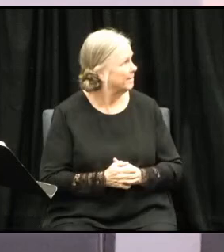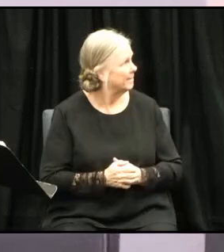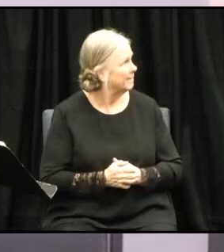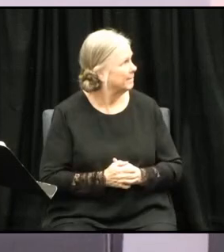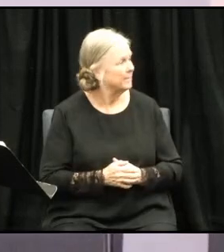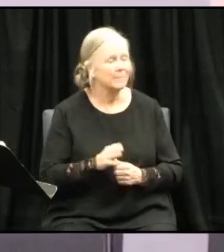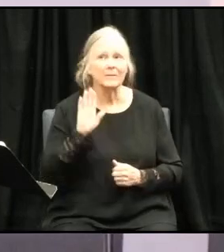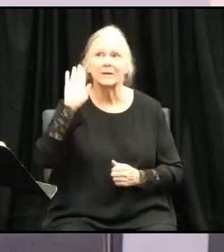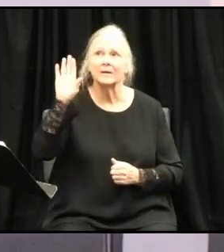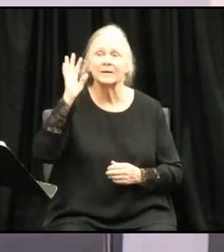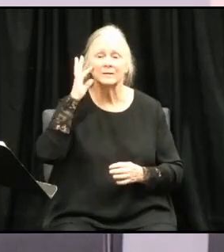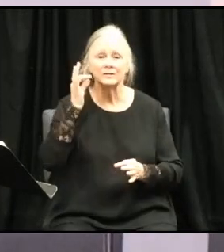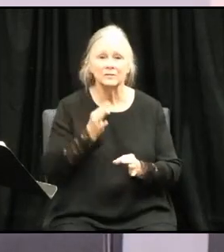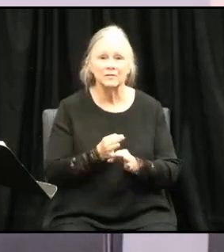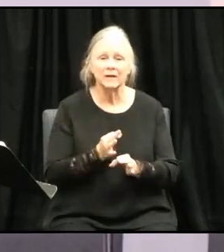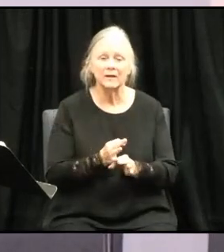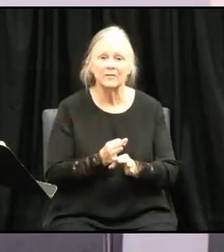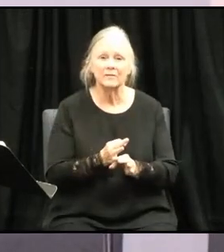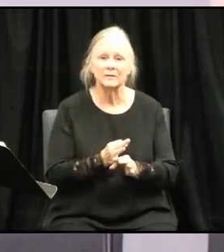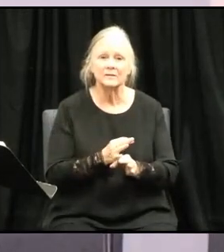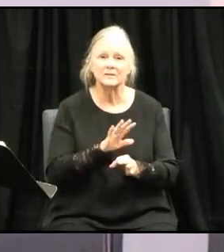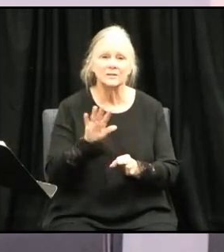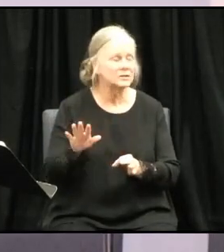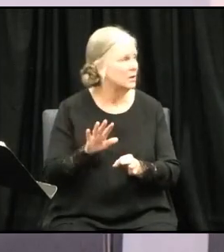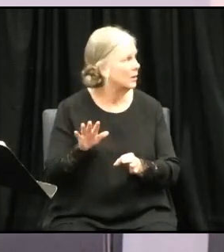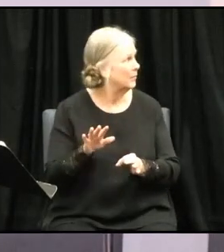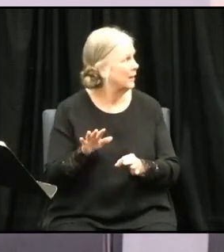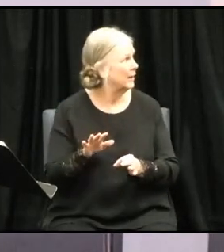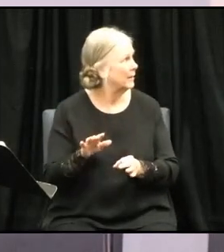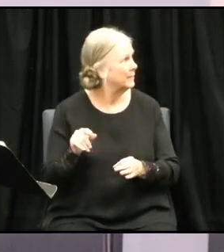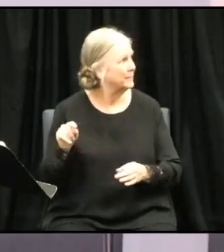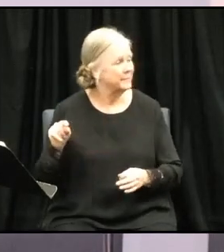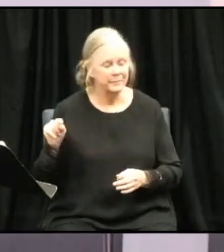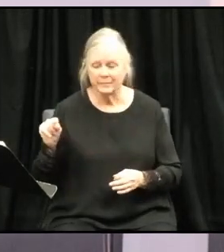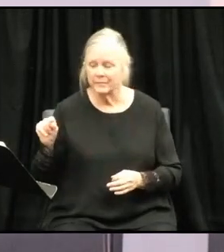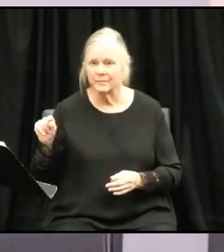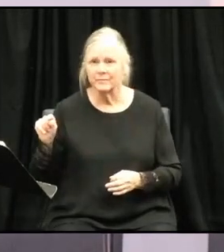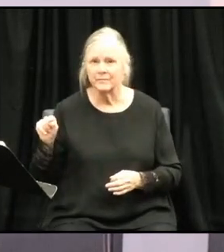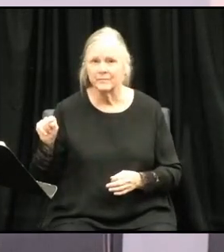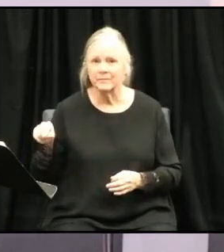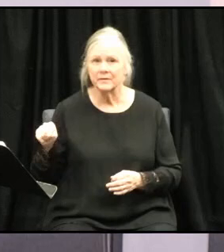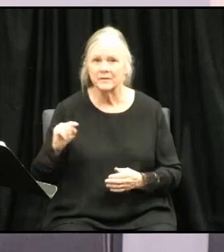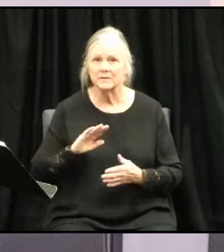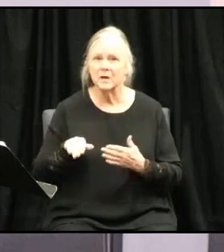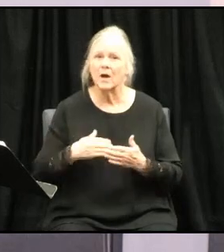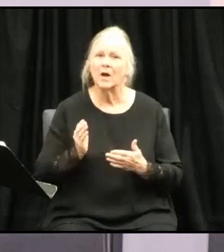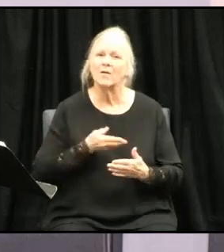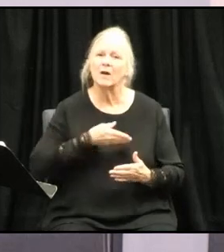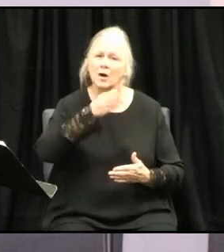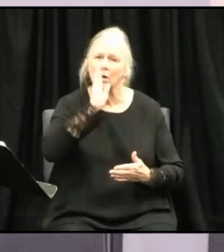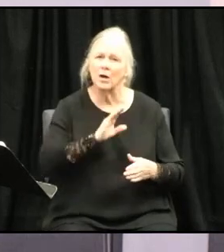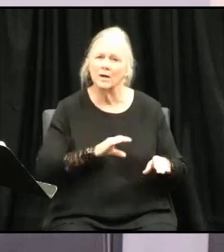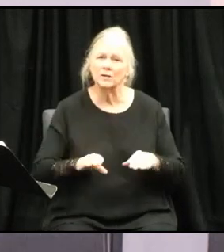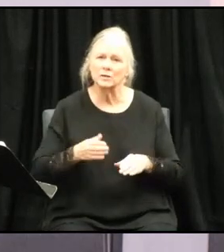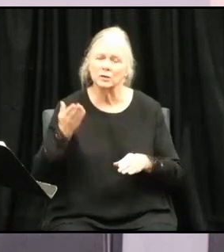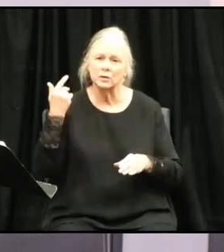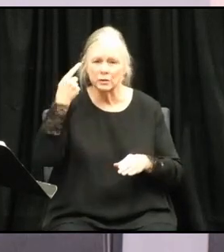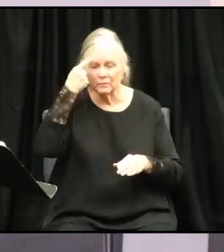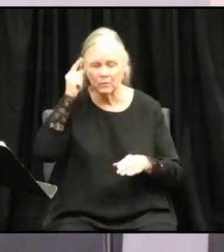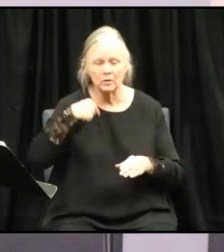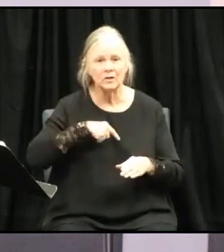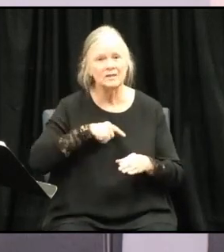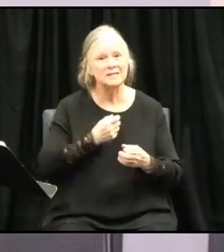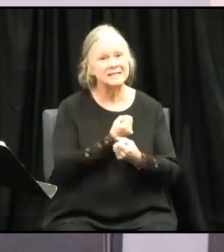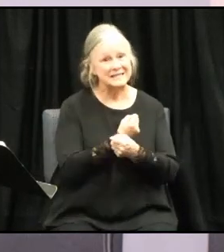His faithfulness is all about this. All that our God has done for us to save us.